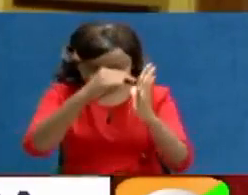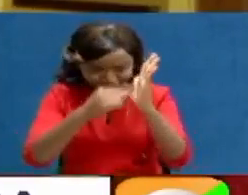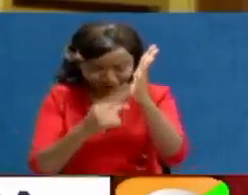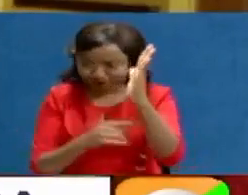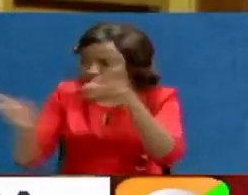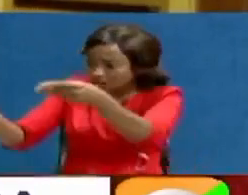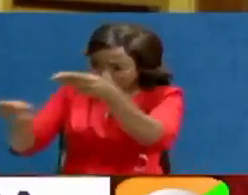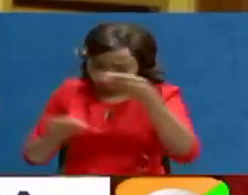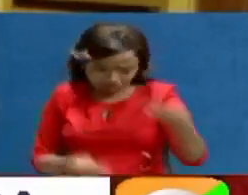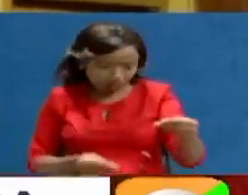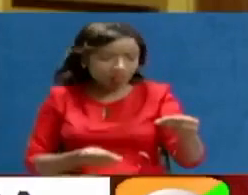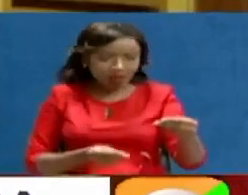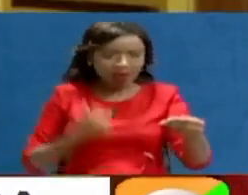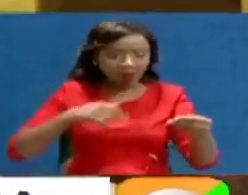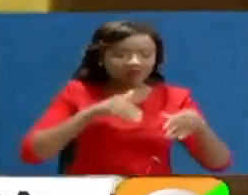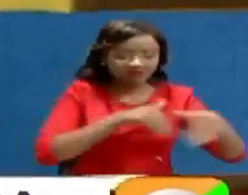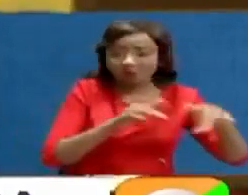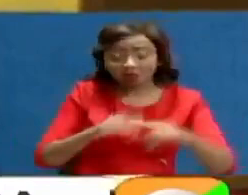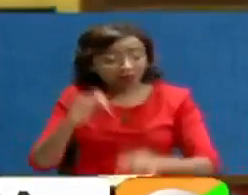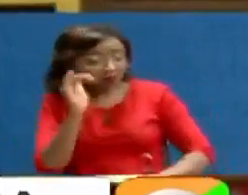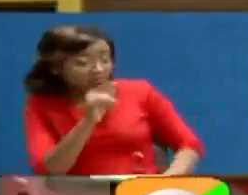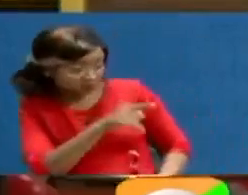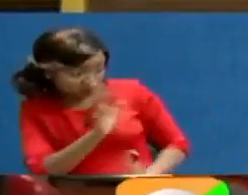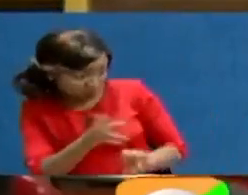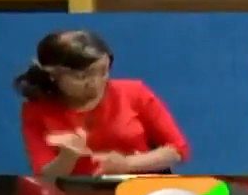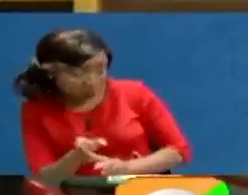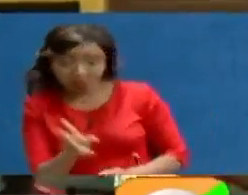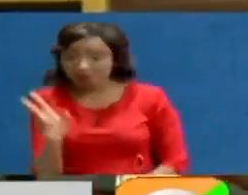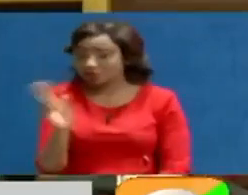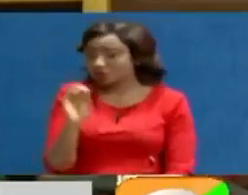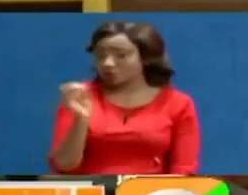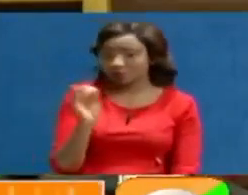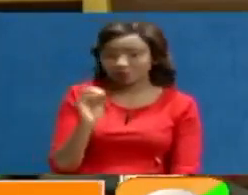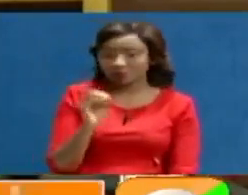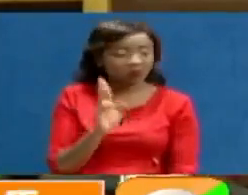are asking, is this normal? It's not.